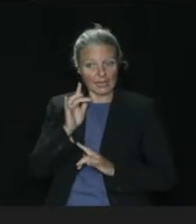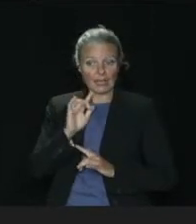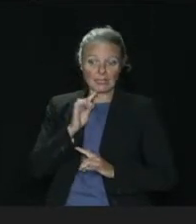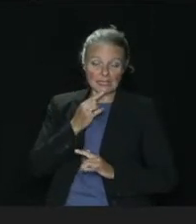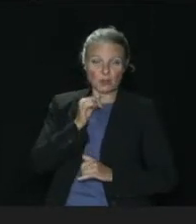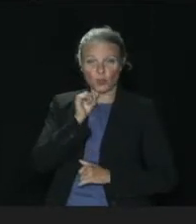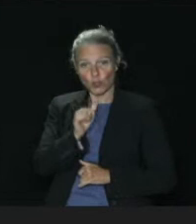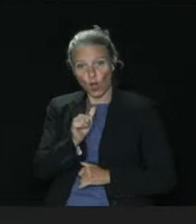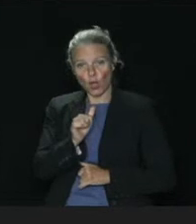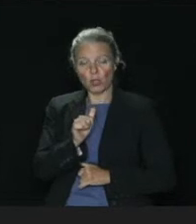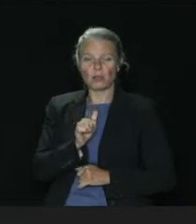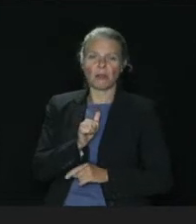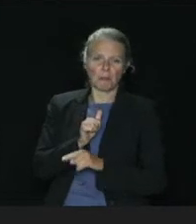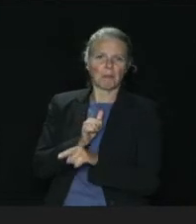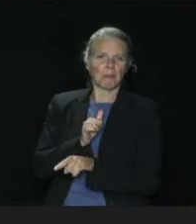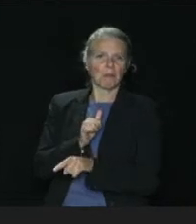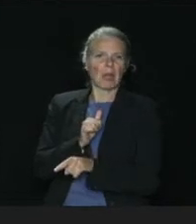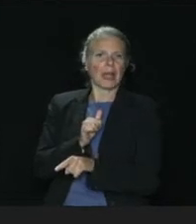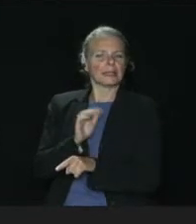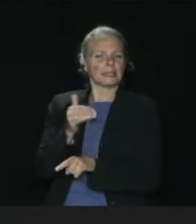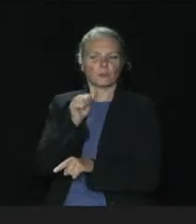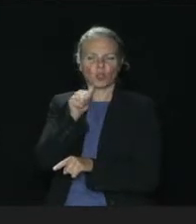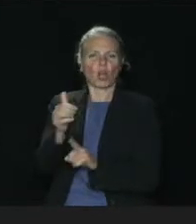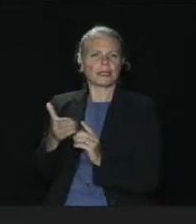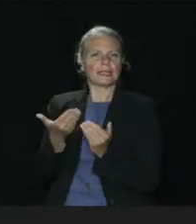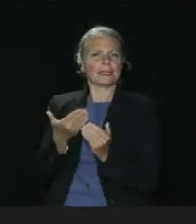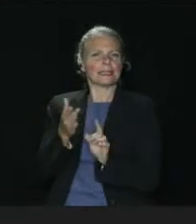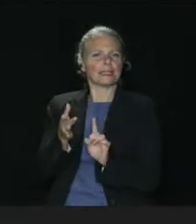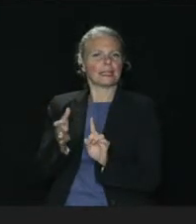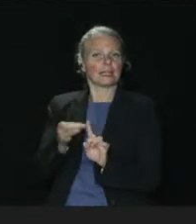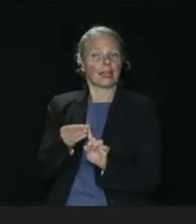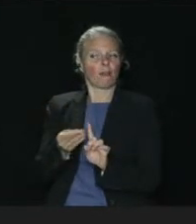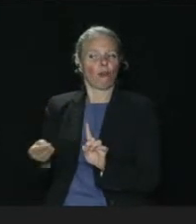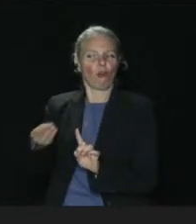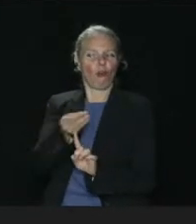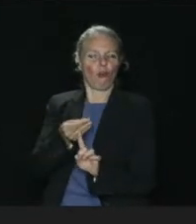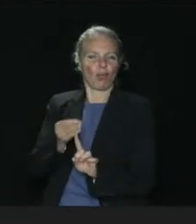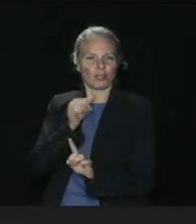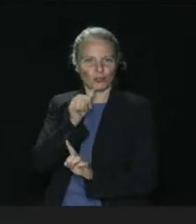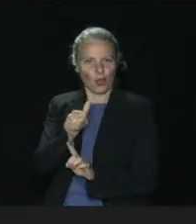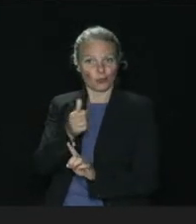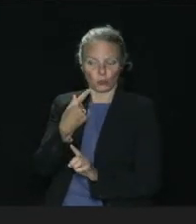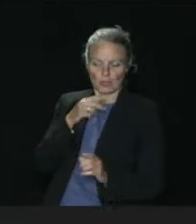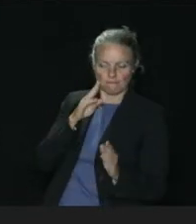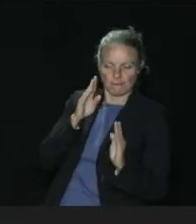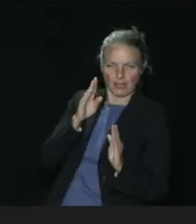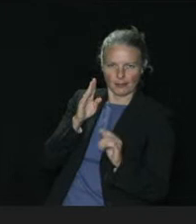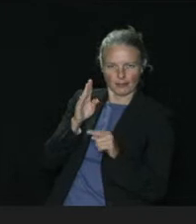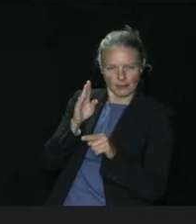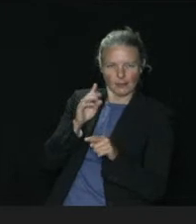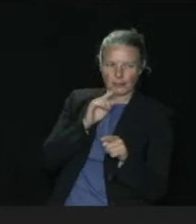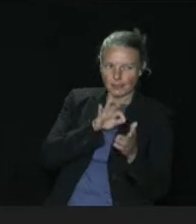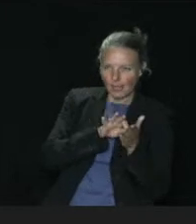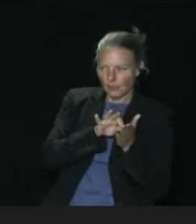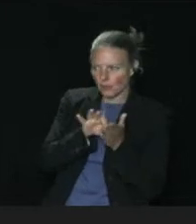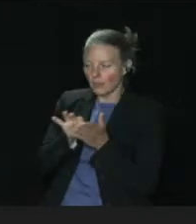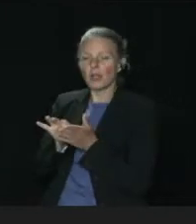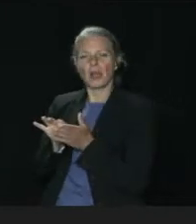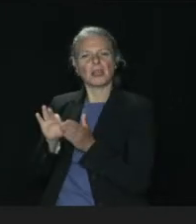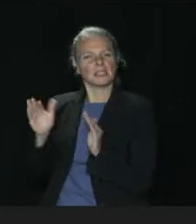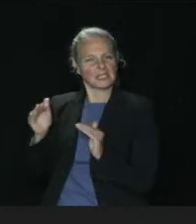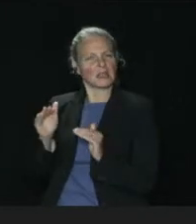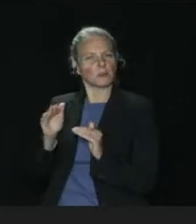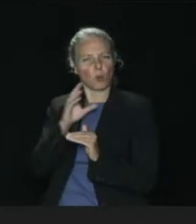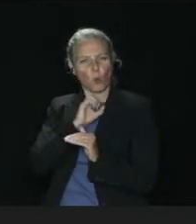of a key role in transmission. But we're always watching that really carefully. So that's the current thinking, and